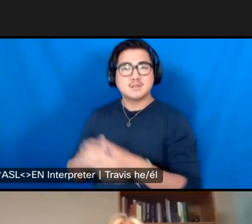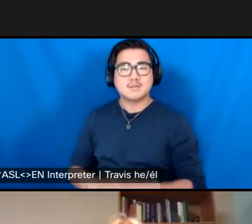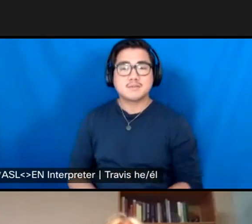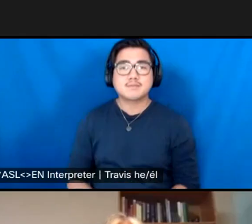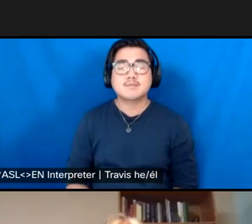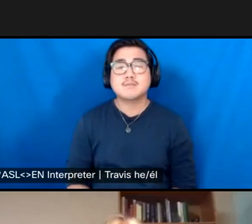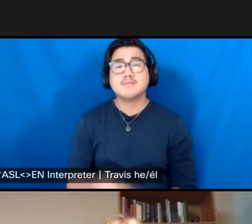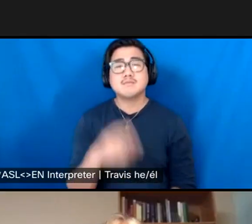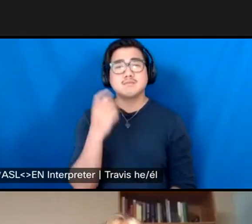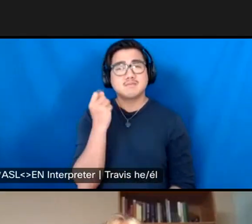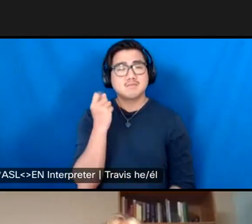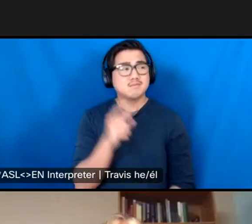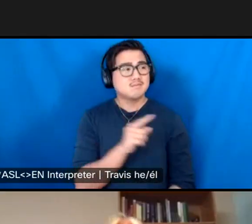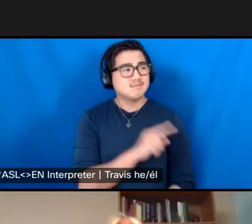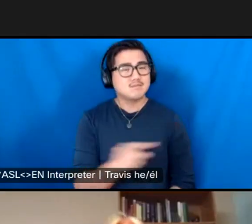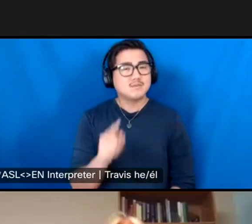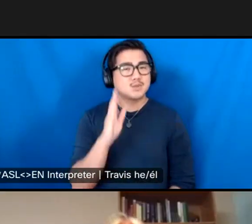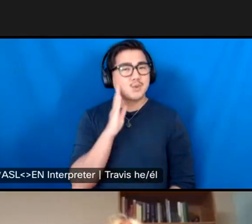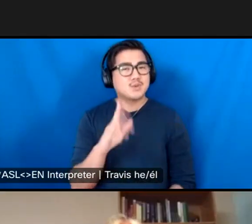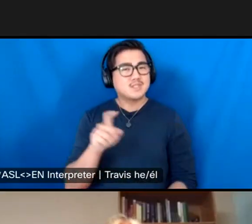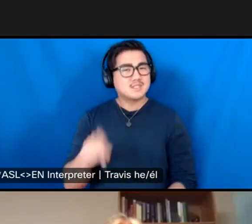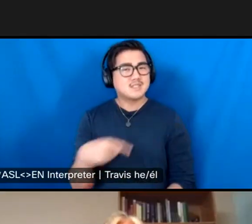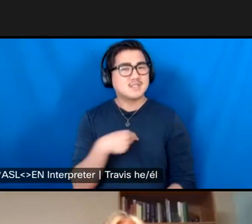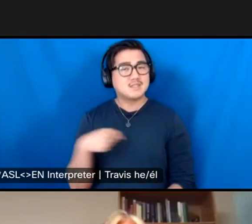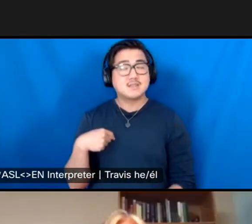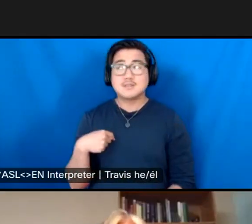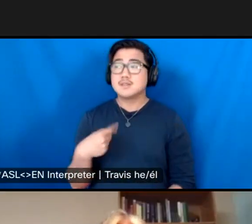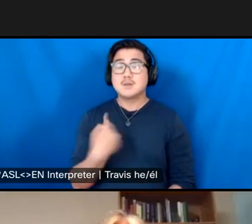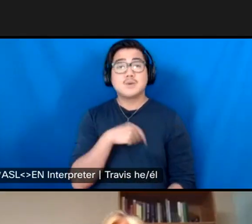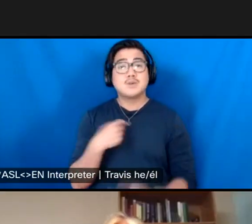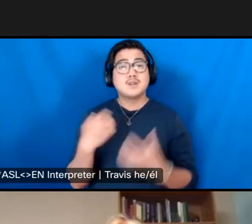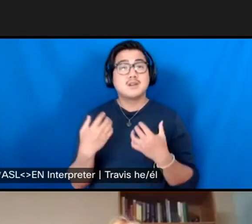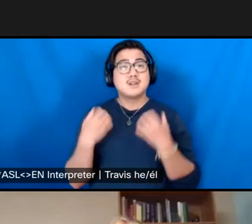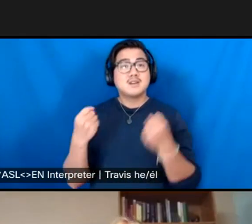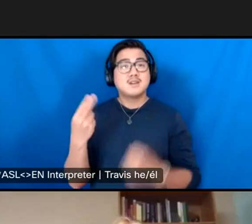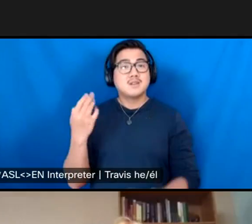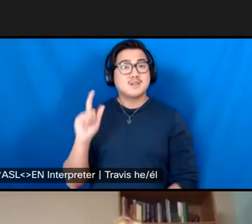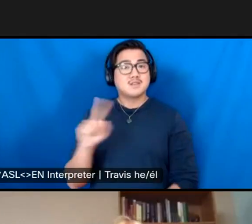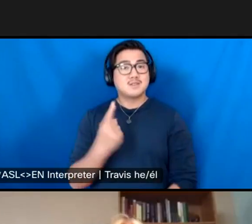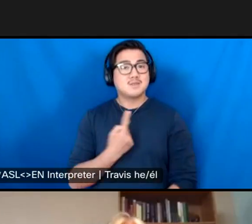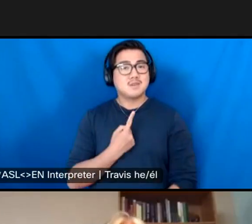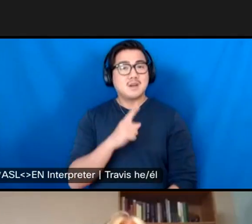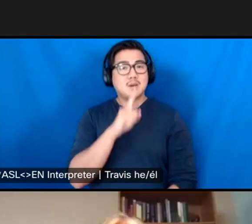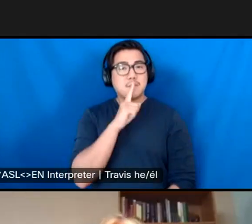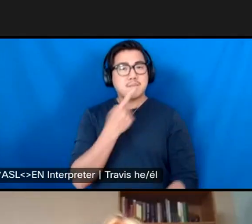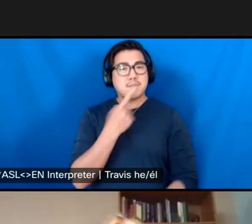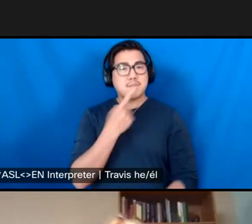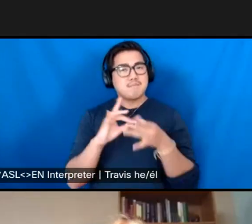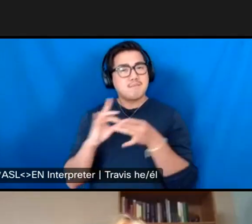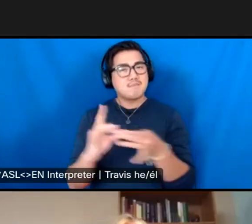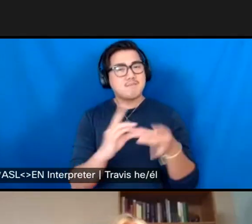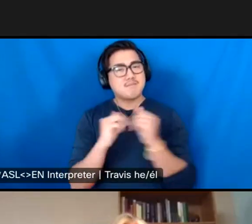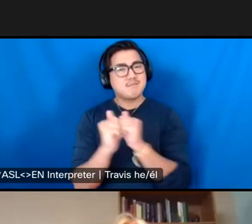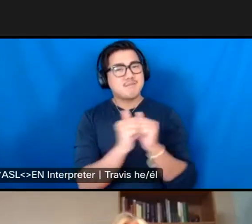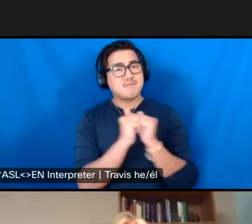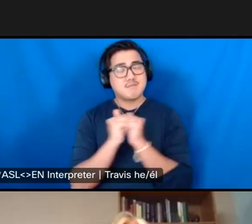because they will need us. We heal in community, as Shaniqua has said. We do not